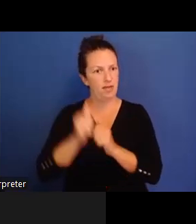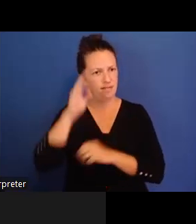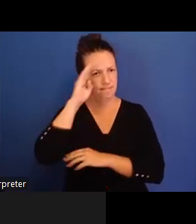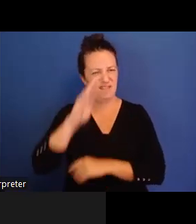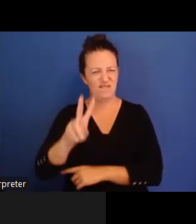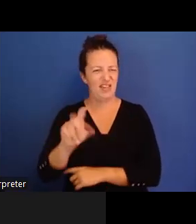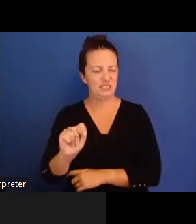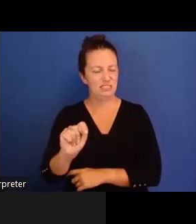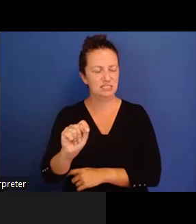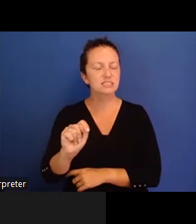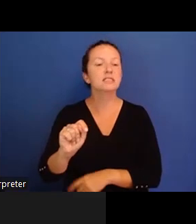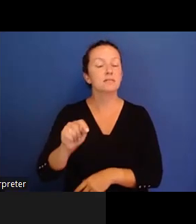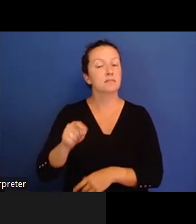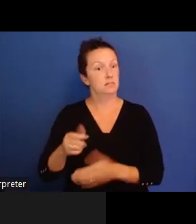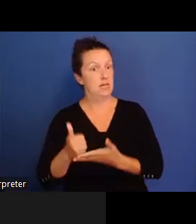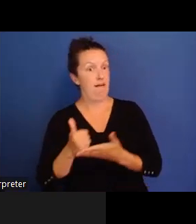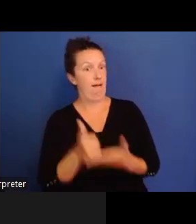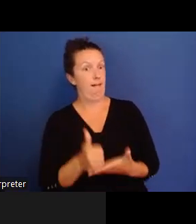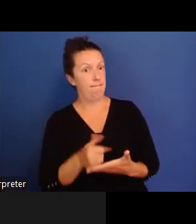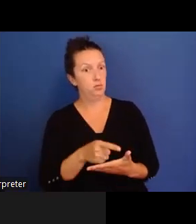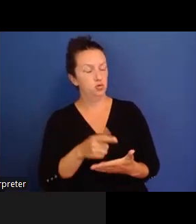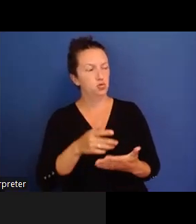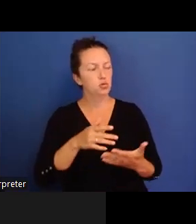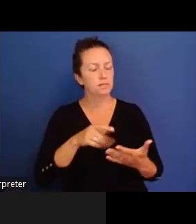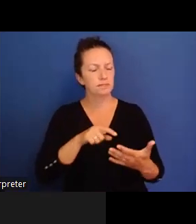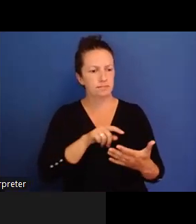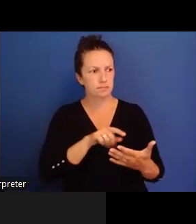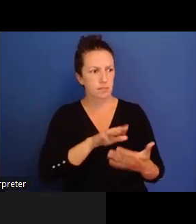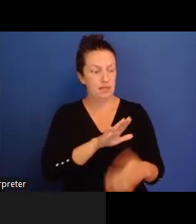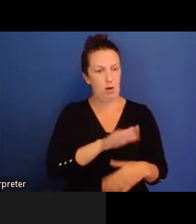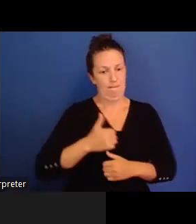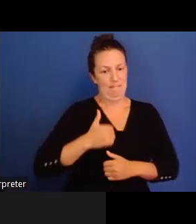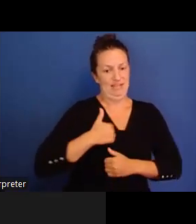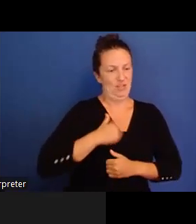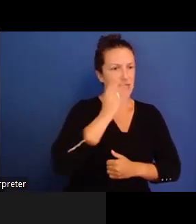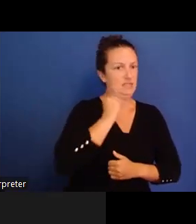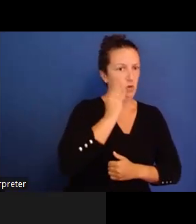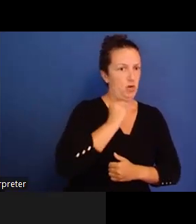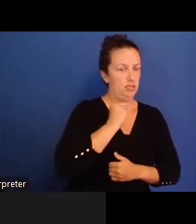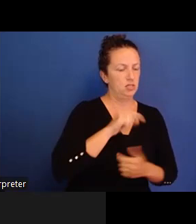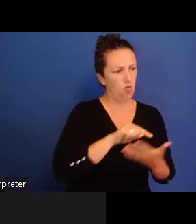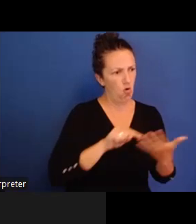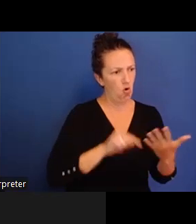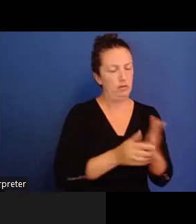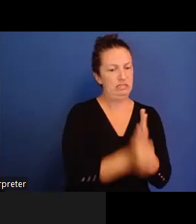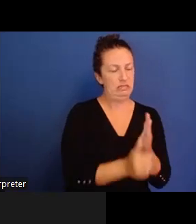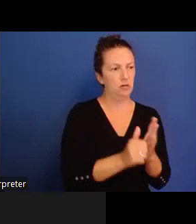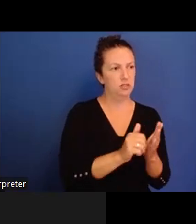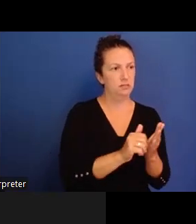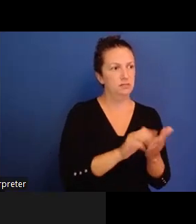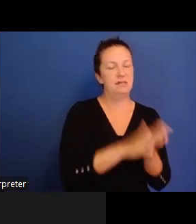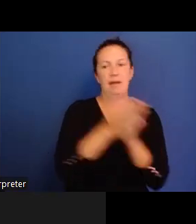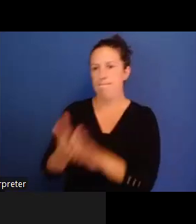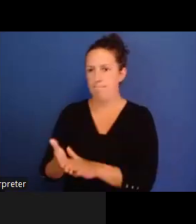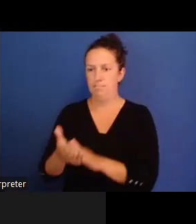and helped them to be able to translate their military experience into skills